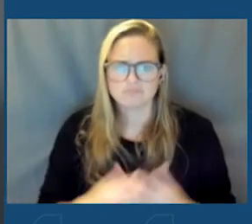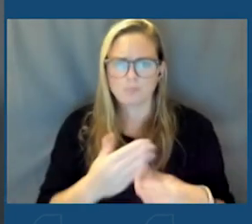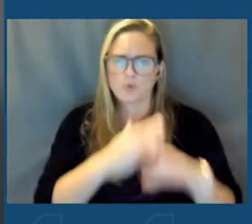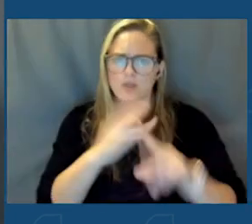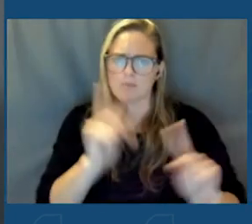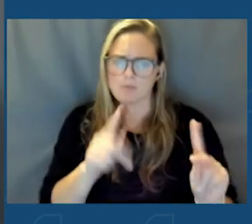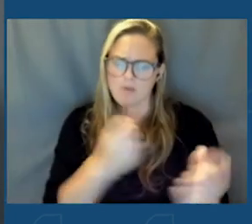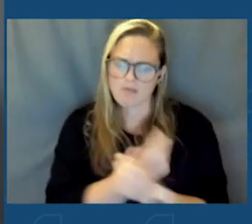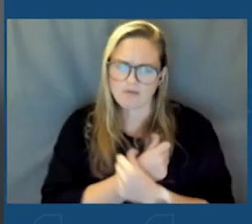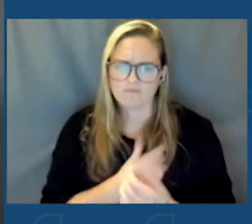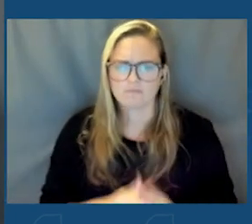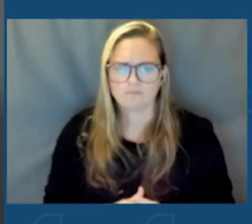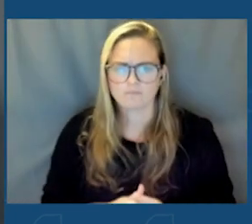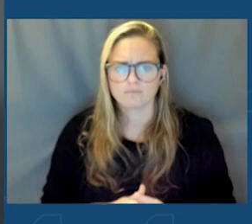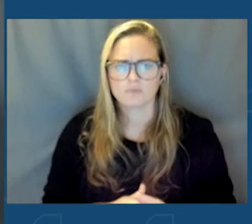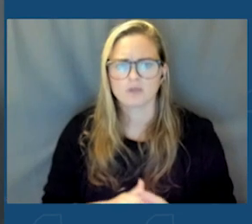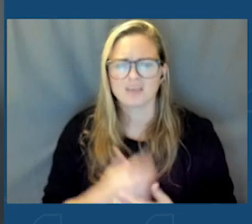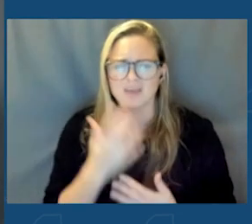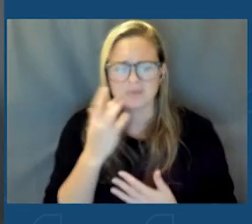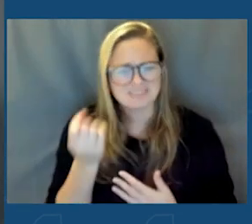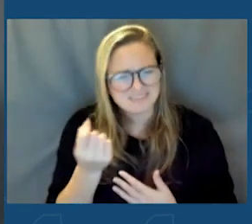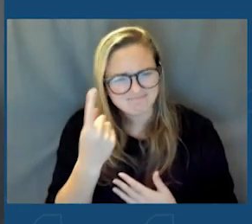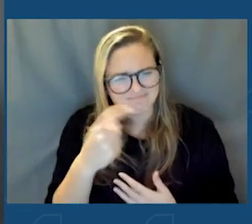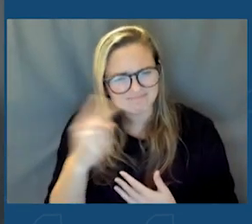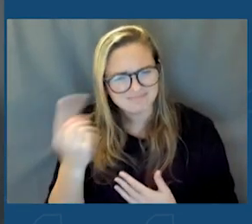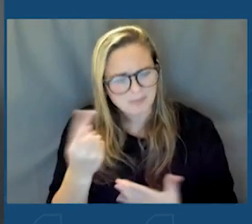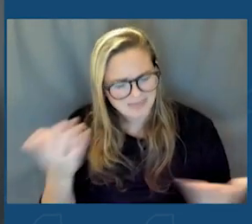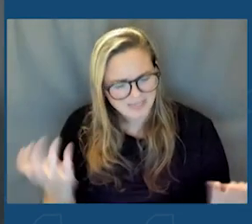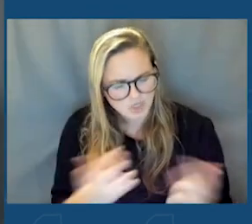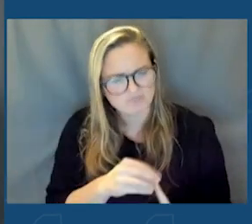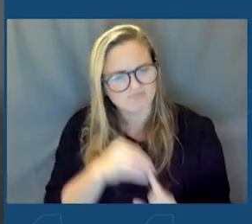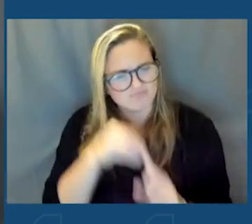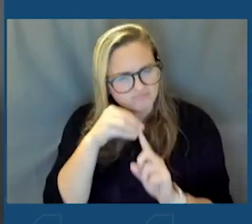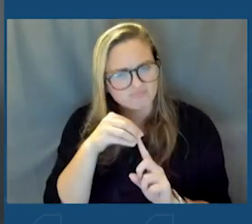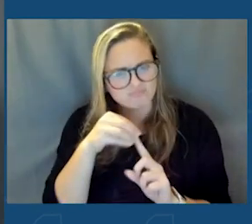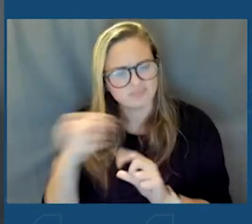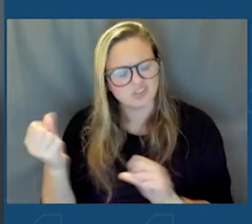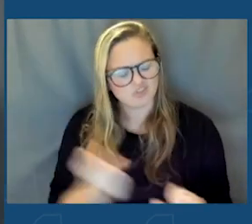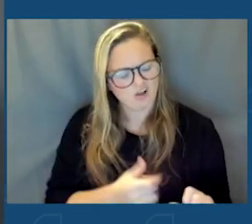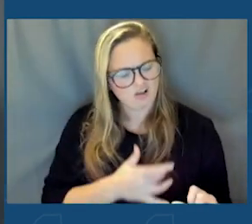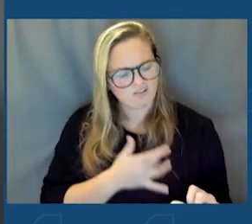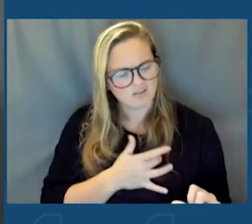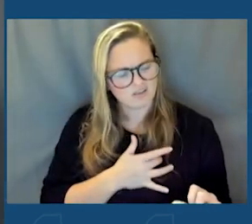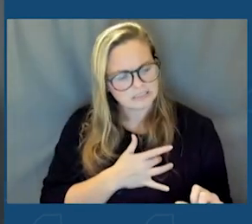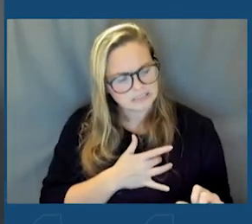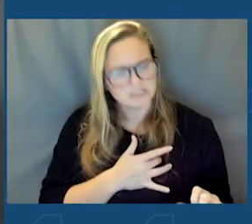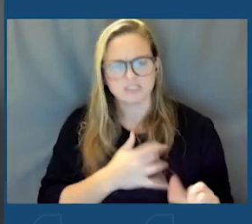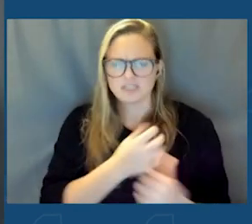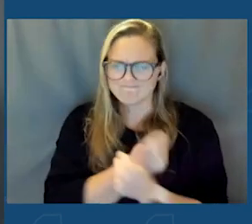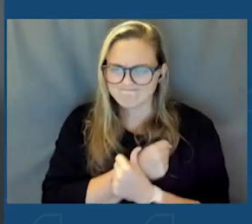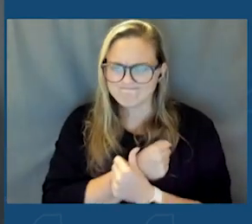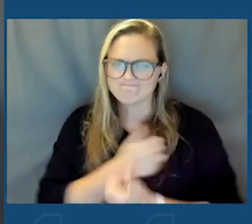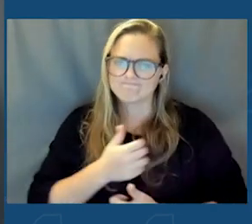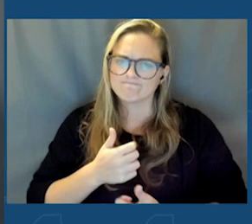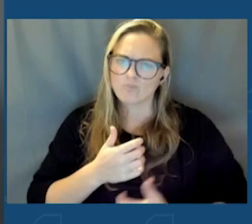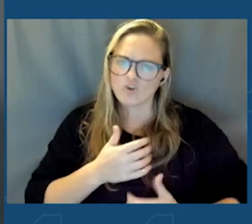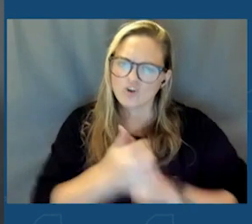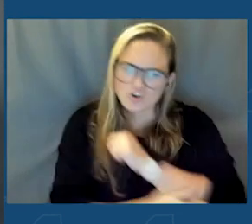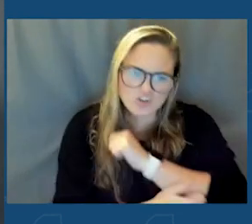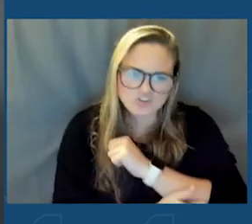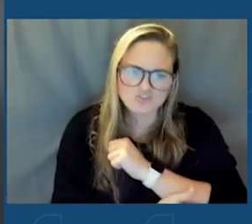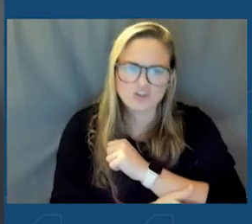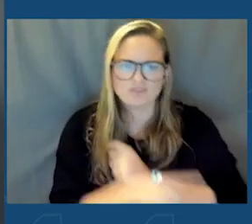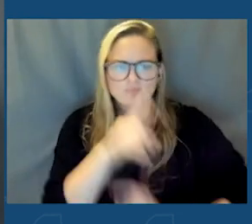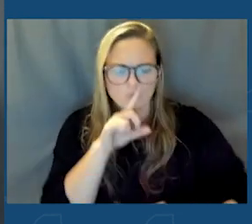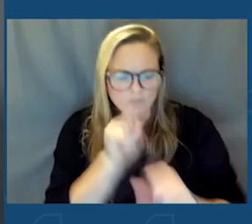home? Because there's something here that's special, that strong sense of love of country and patriotism that